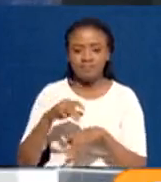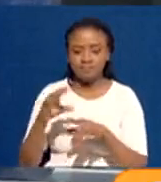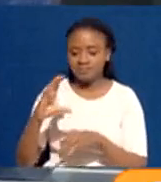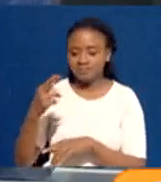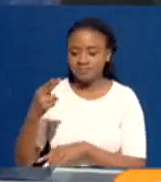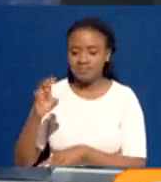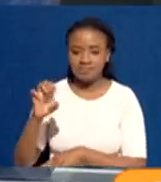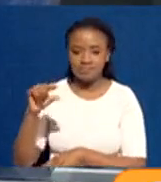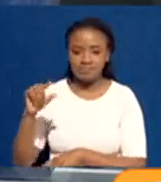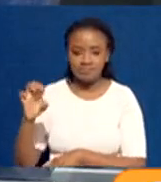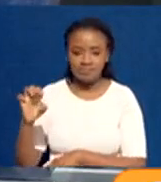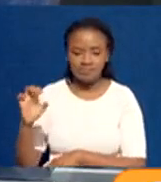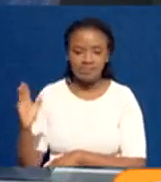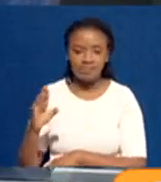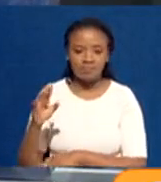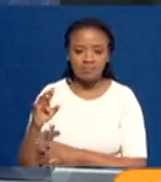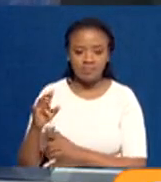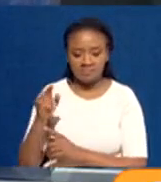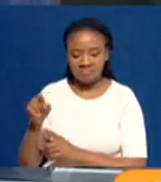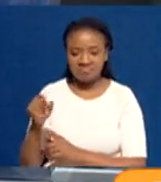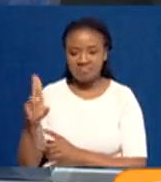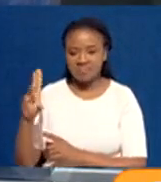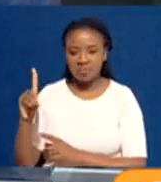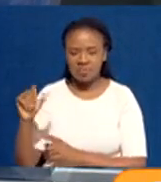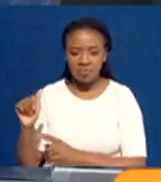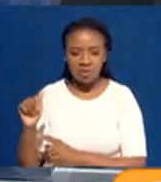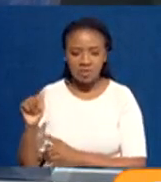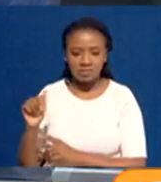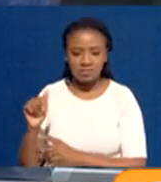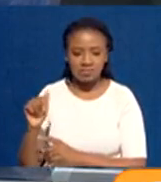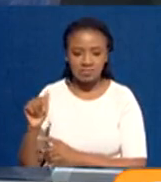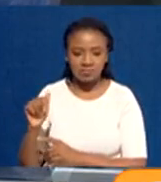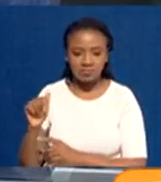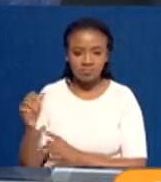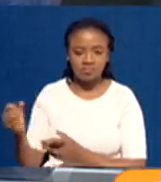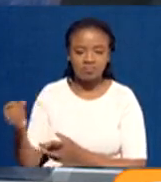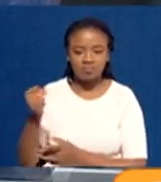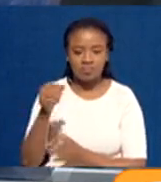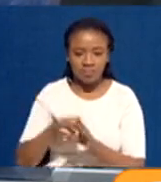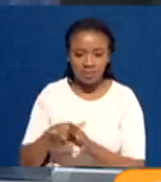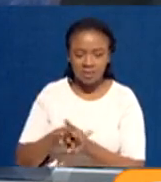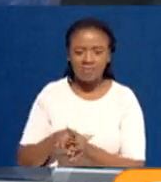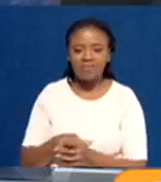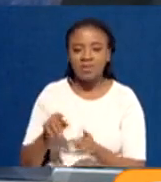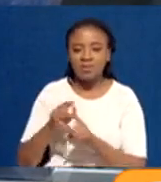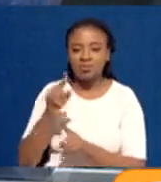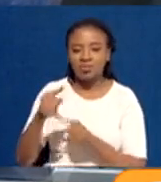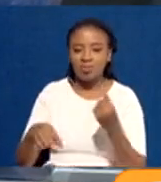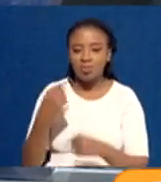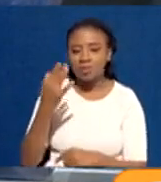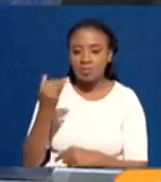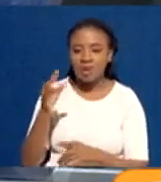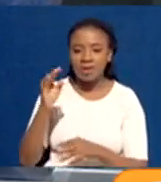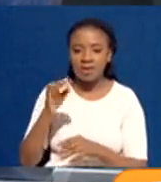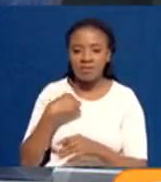Chege Njuguna is the UDA flag bearer for the Kandara constituency by-election. Njuguna emerged the winner in the